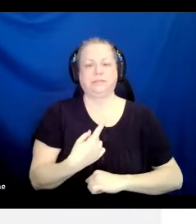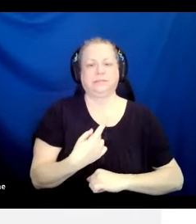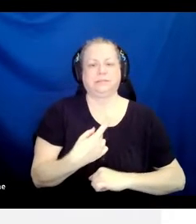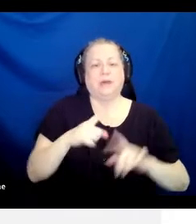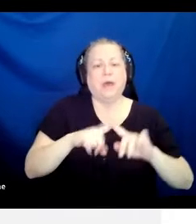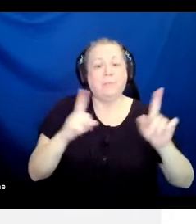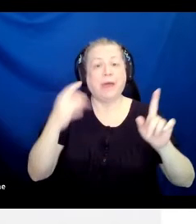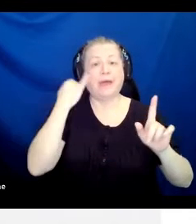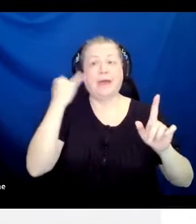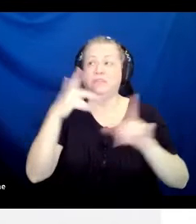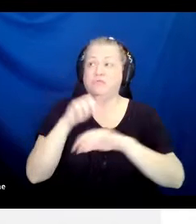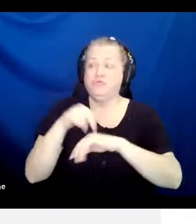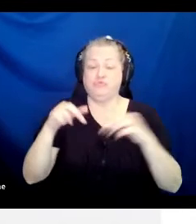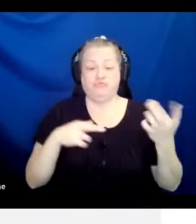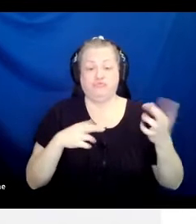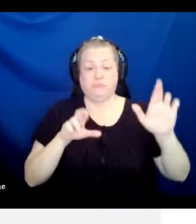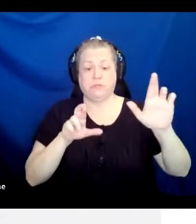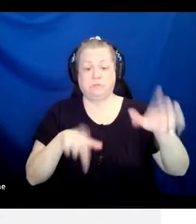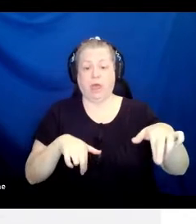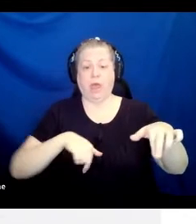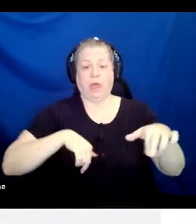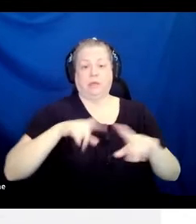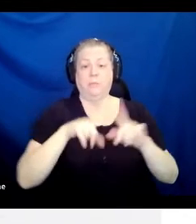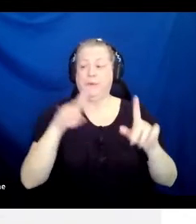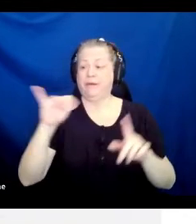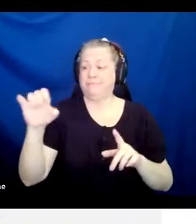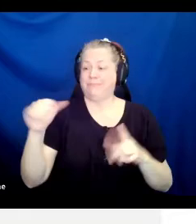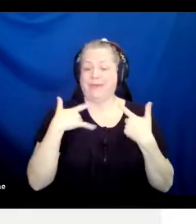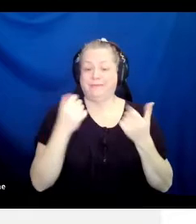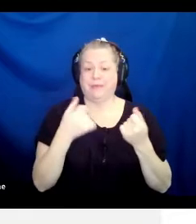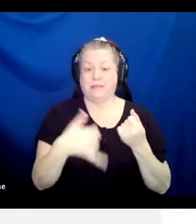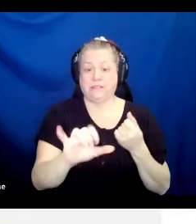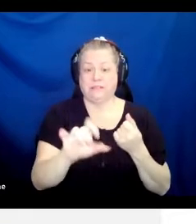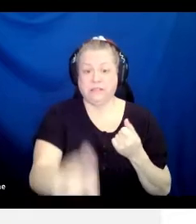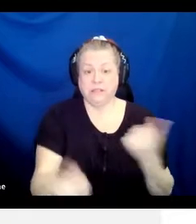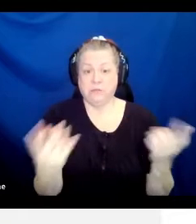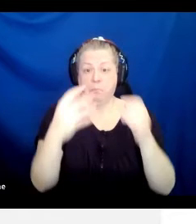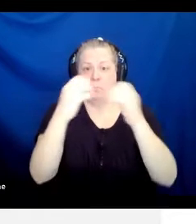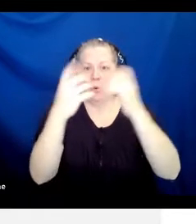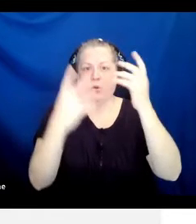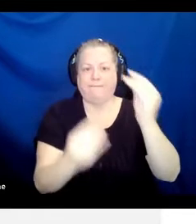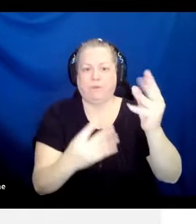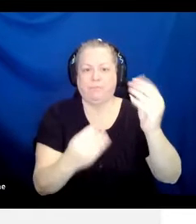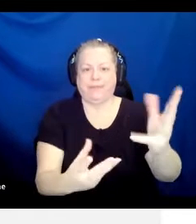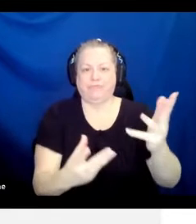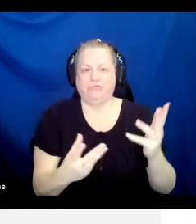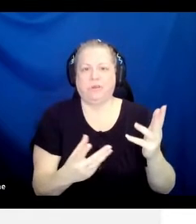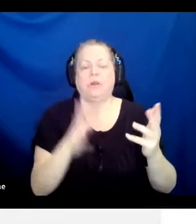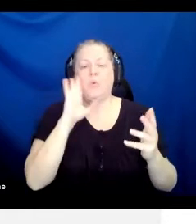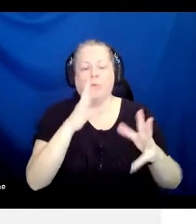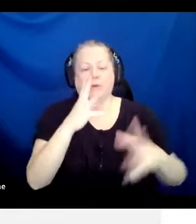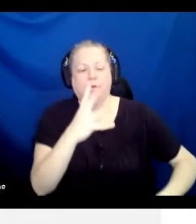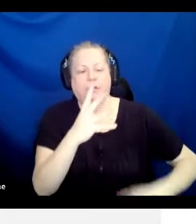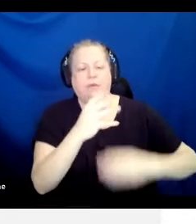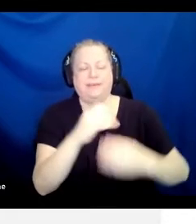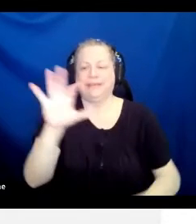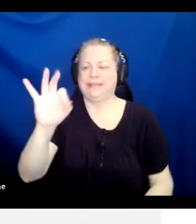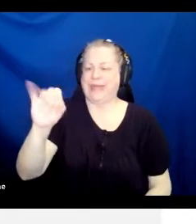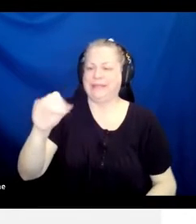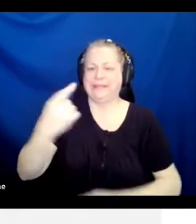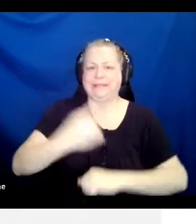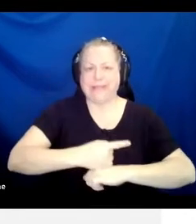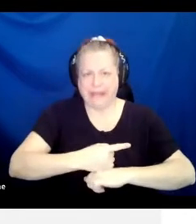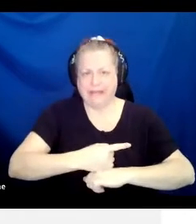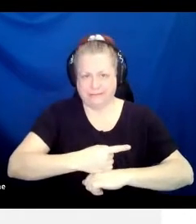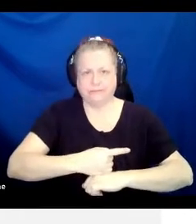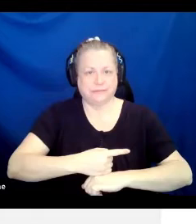members respond to renewal notices, but MassHealth still needs more information from the members will have an additional 90 days to